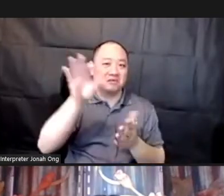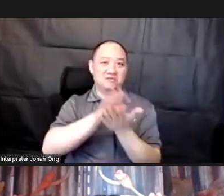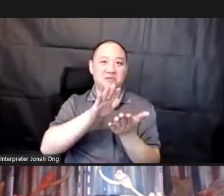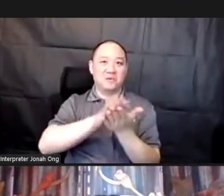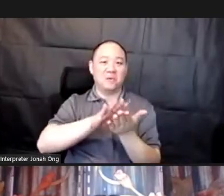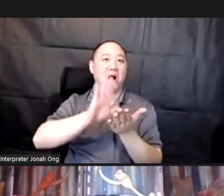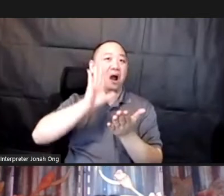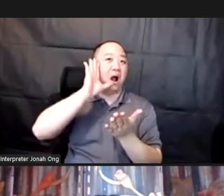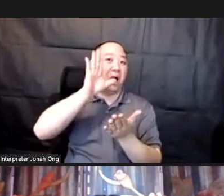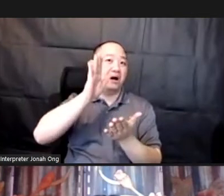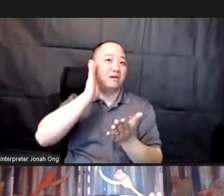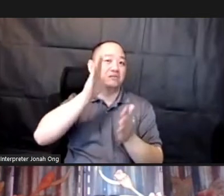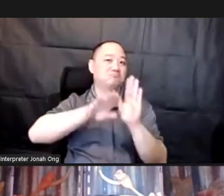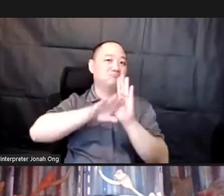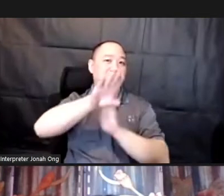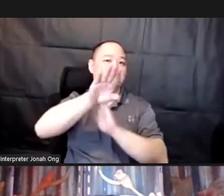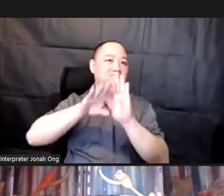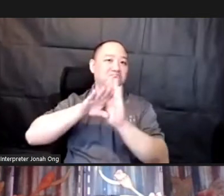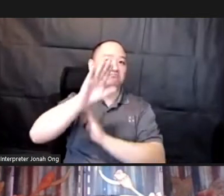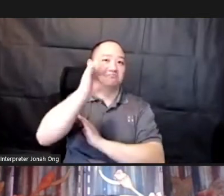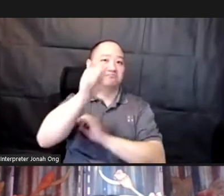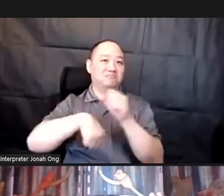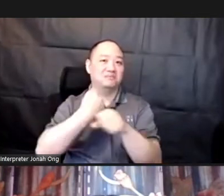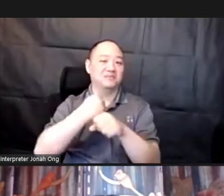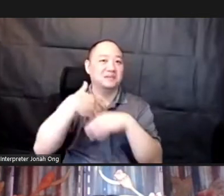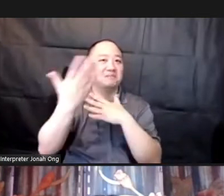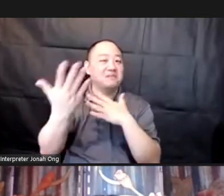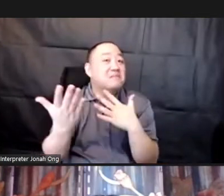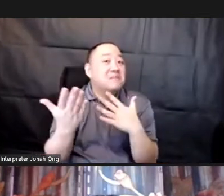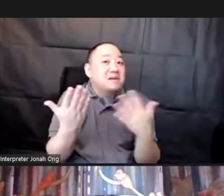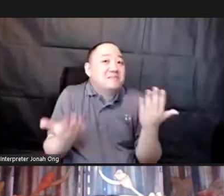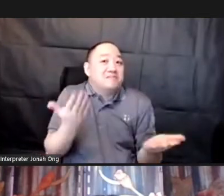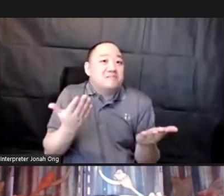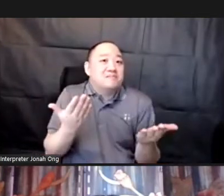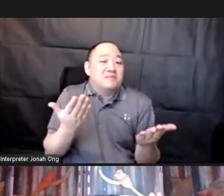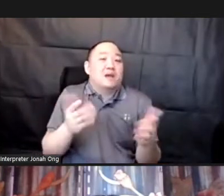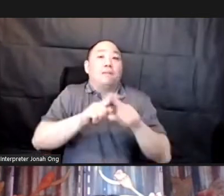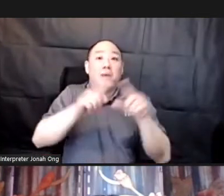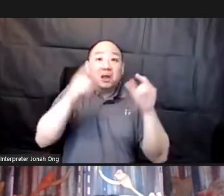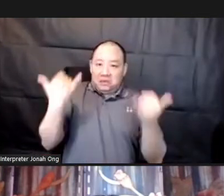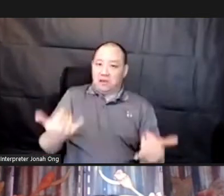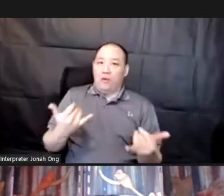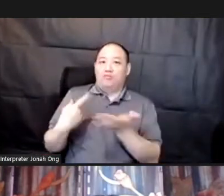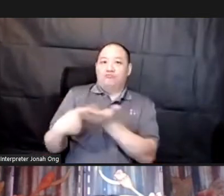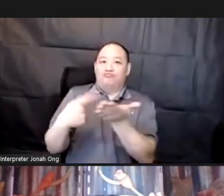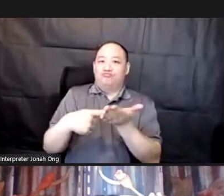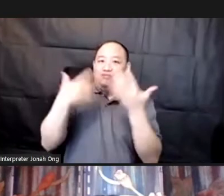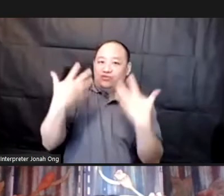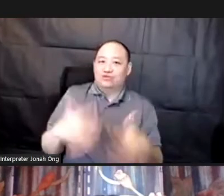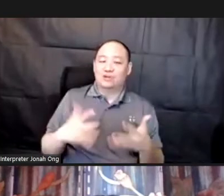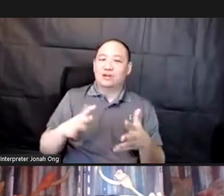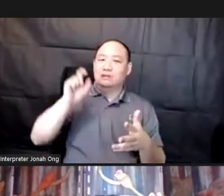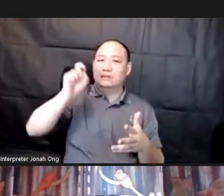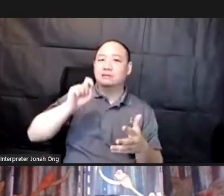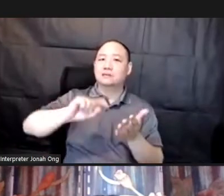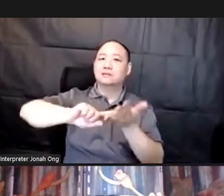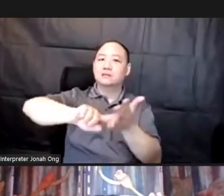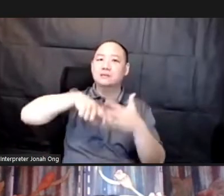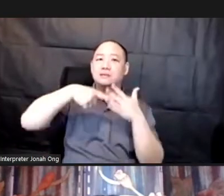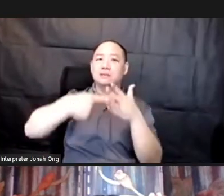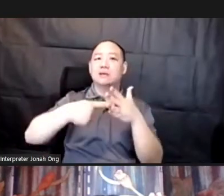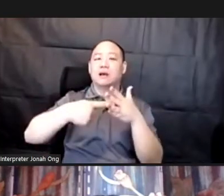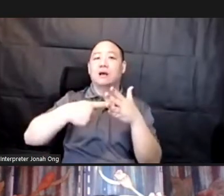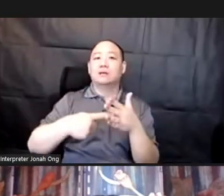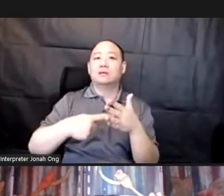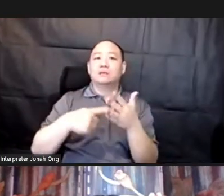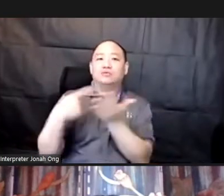same discussion 10 years later, right? Mm-hmm. And like what Jason said just now as well, we need to start talking about